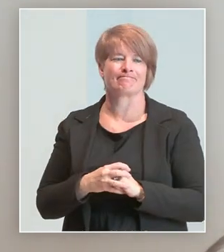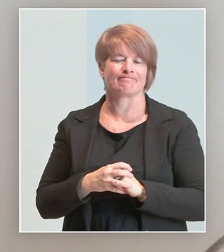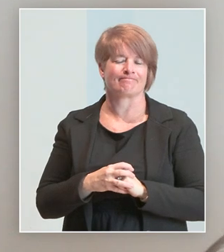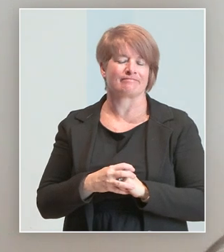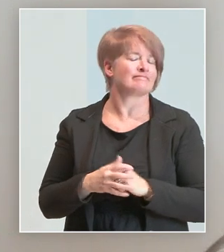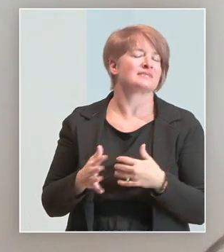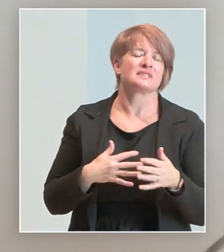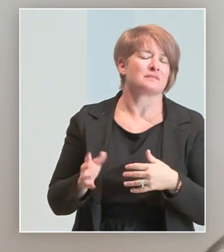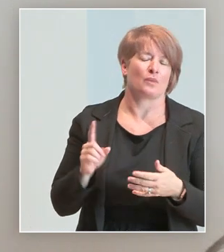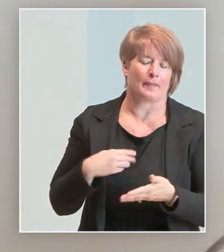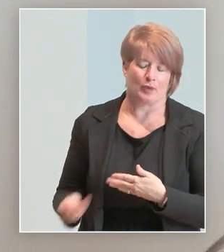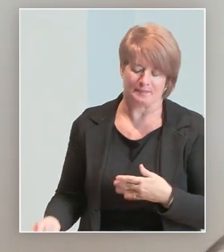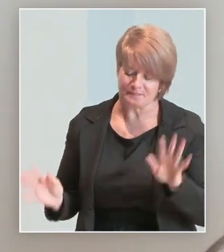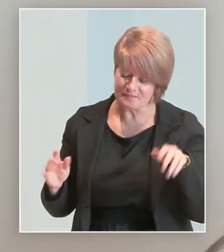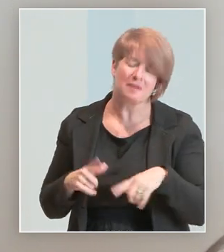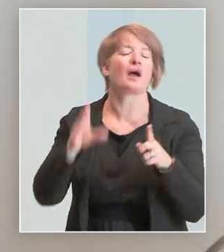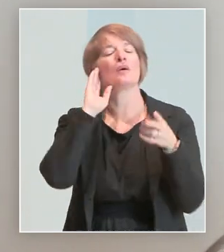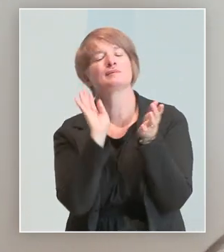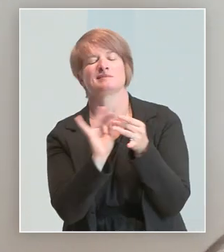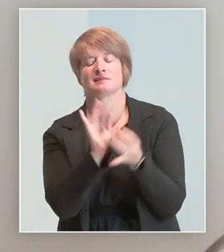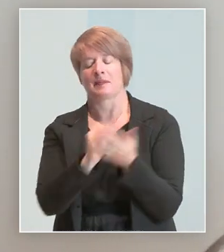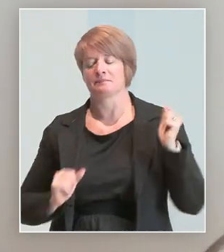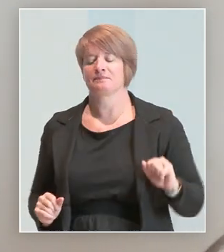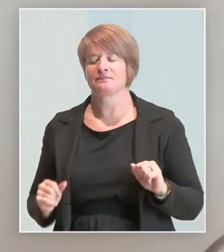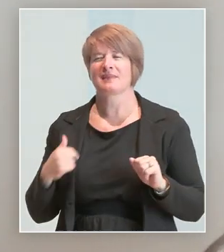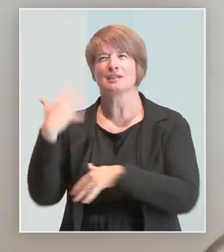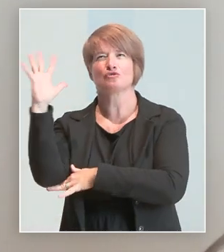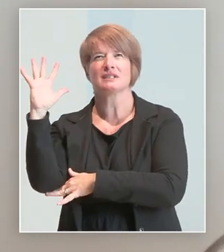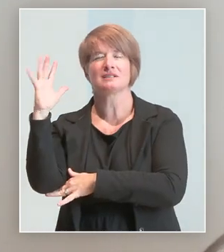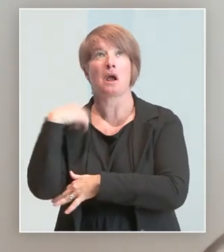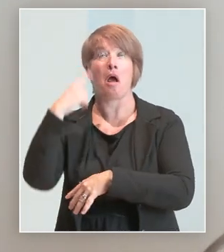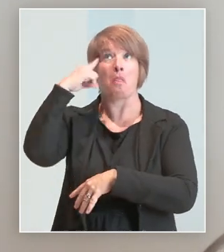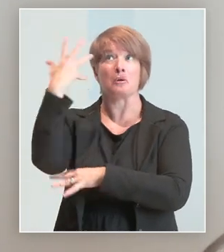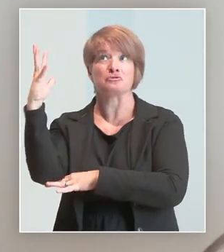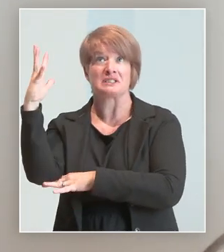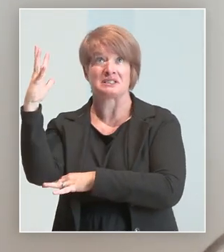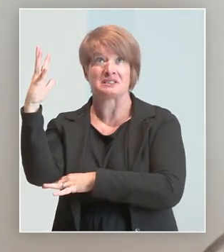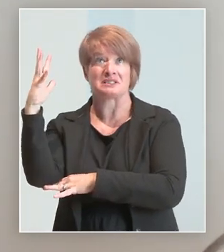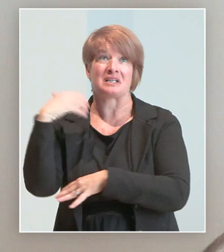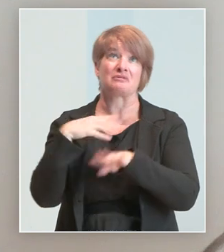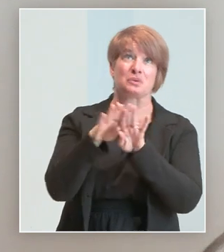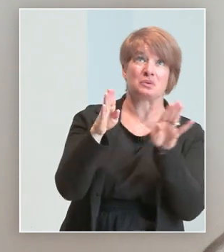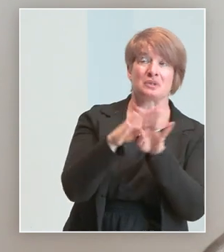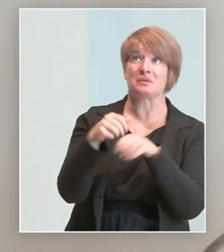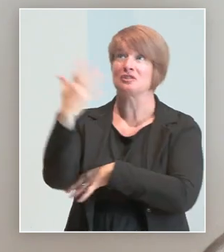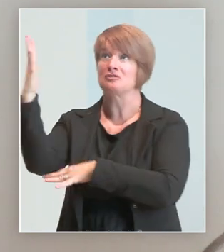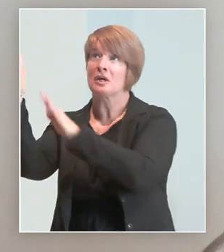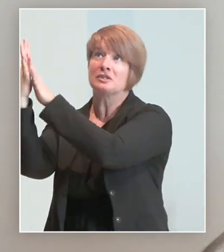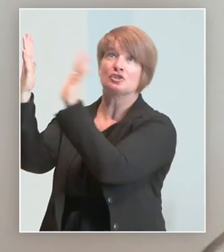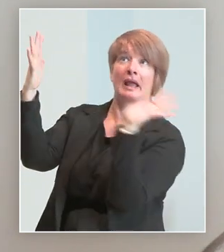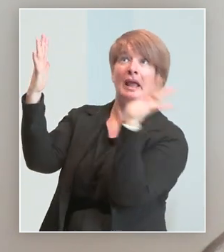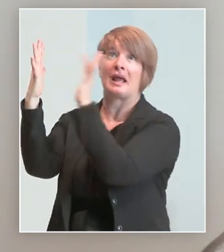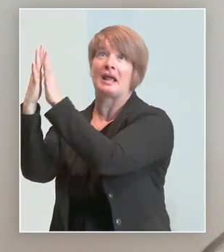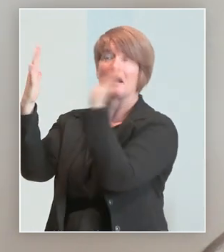important. However, I can tell you a few details. There was a tree, or so I imagined a tree, outside of the door that provided shading to this